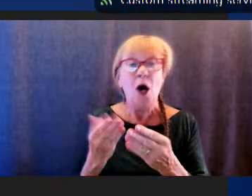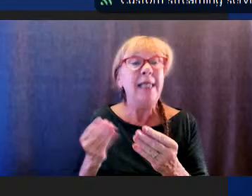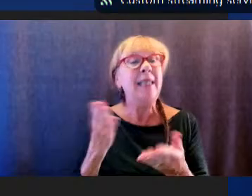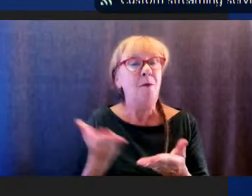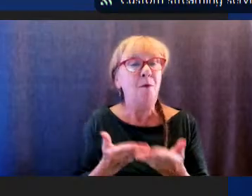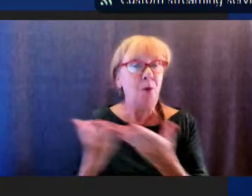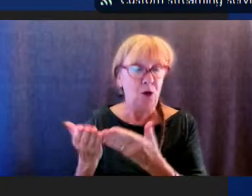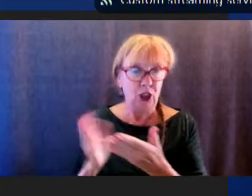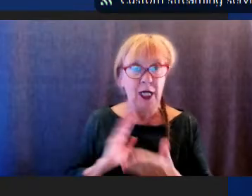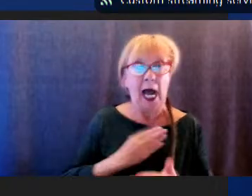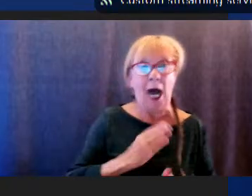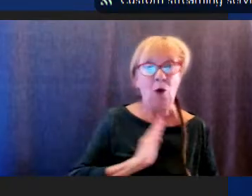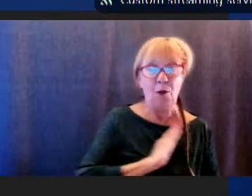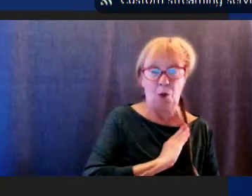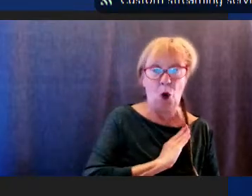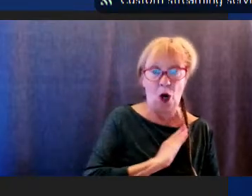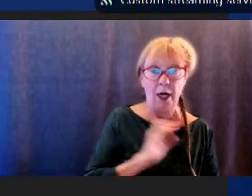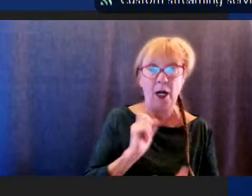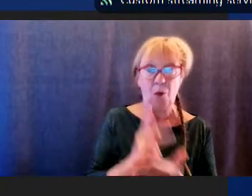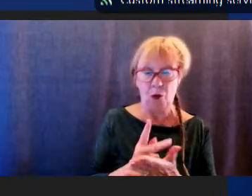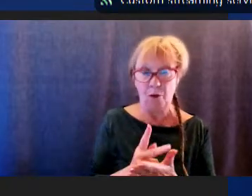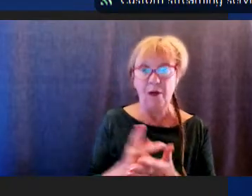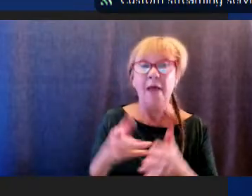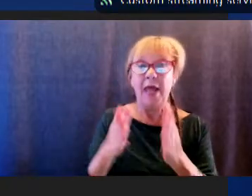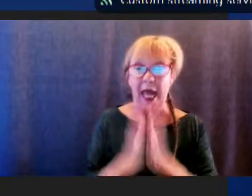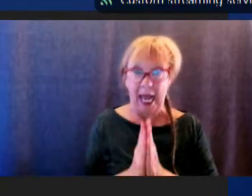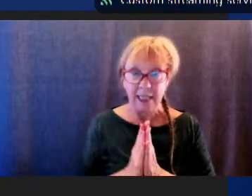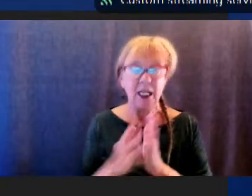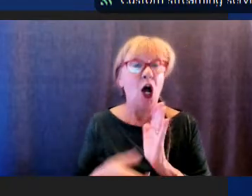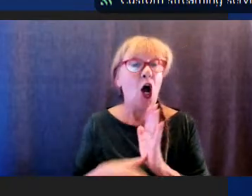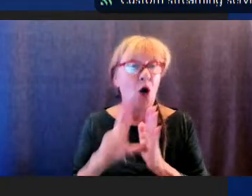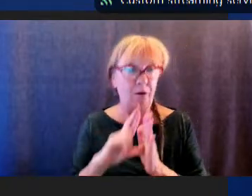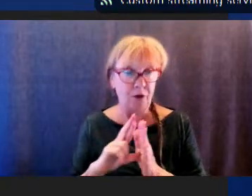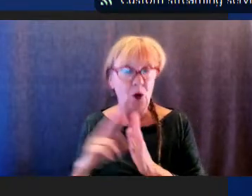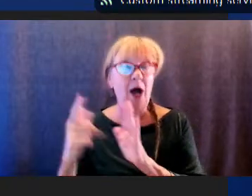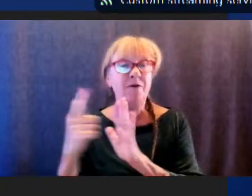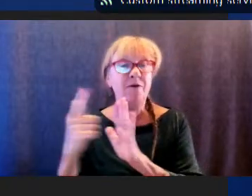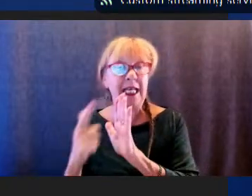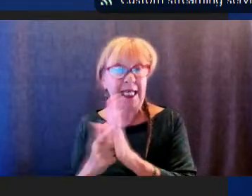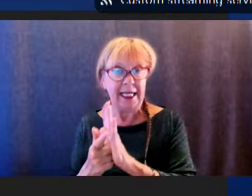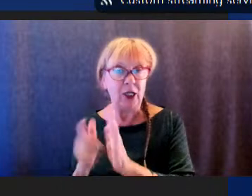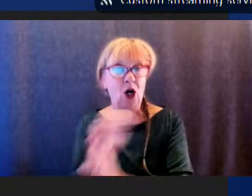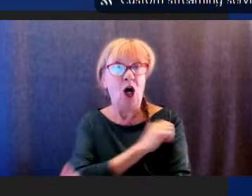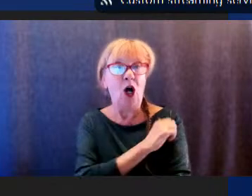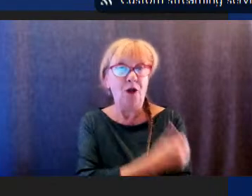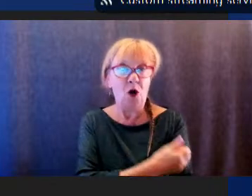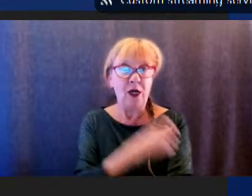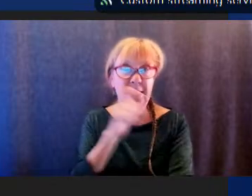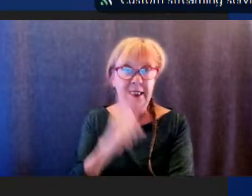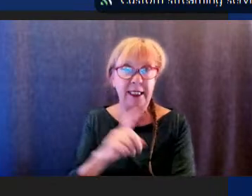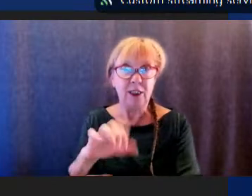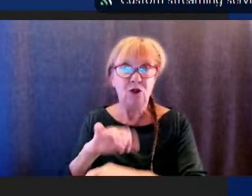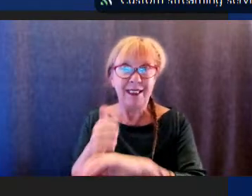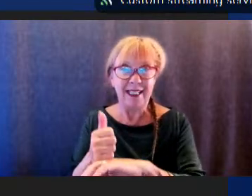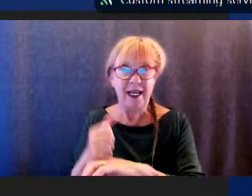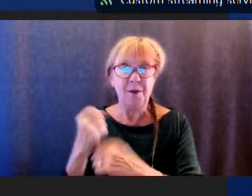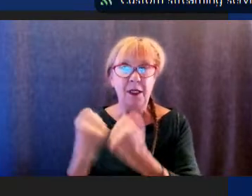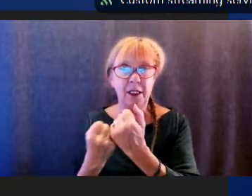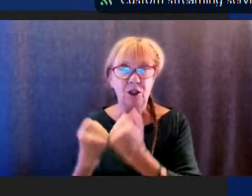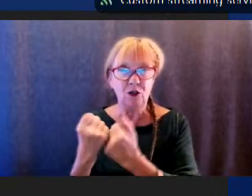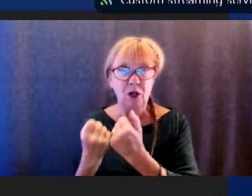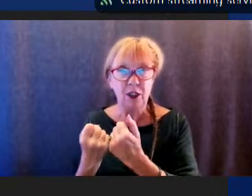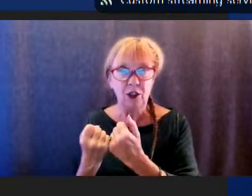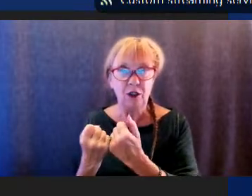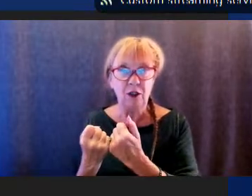approved by our board that asked for a review of the legal authorities needed to create such a structure focused on rebuilding